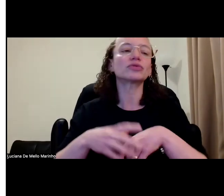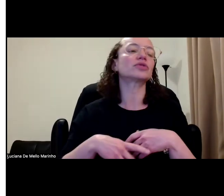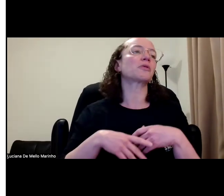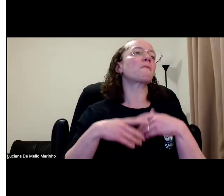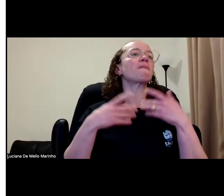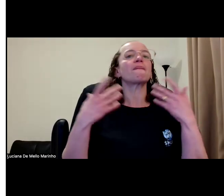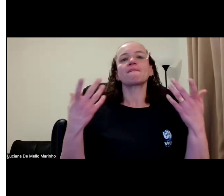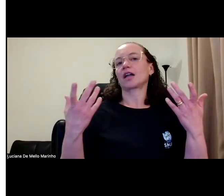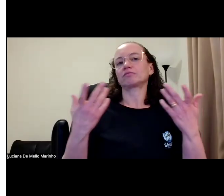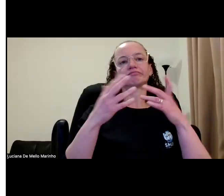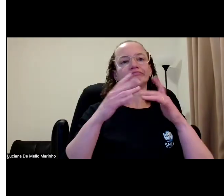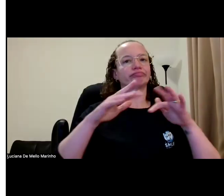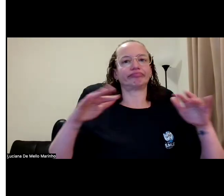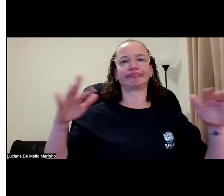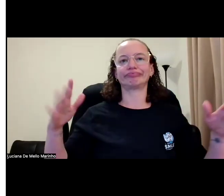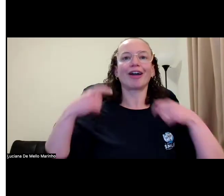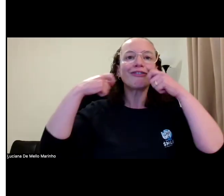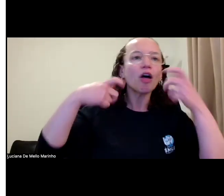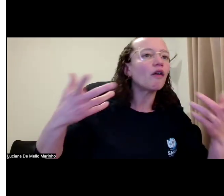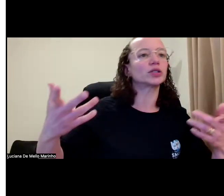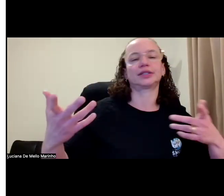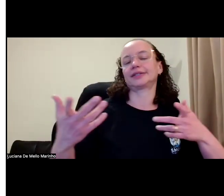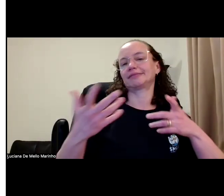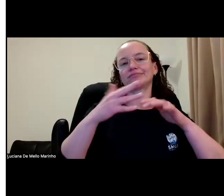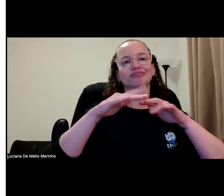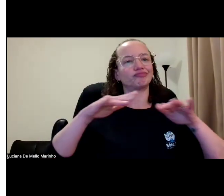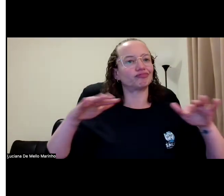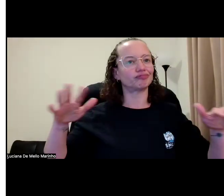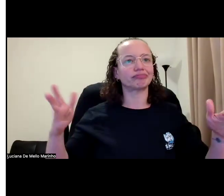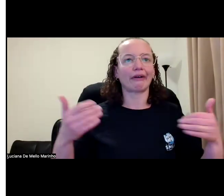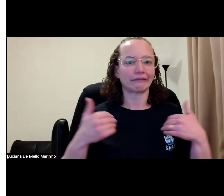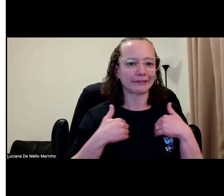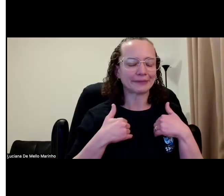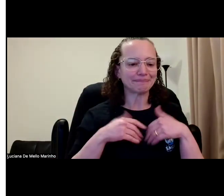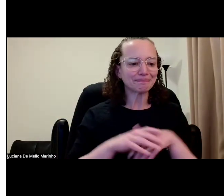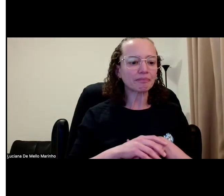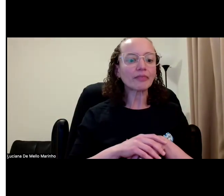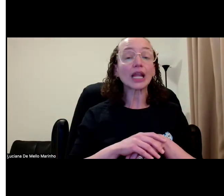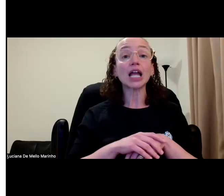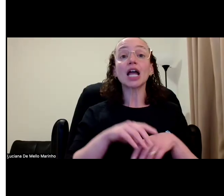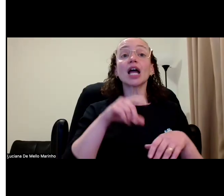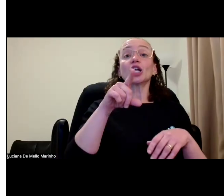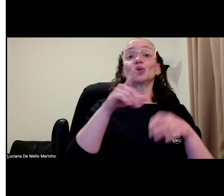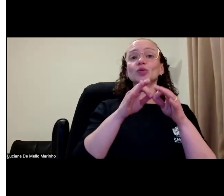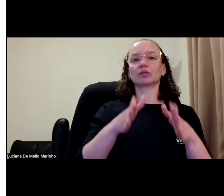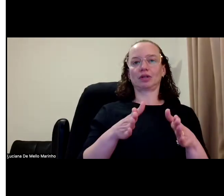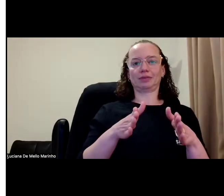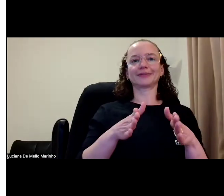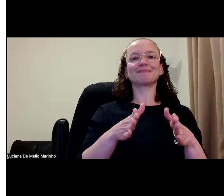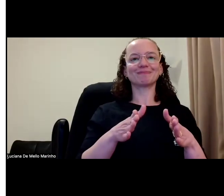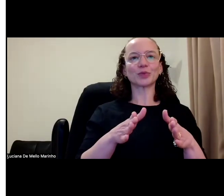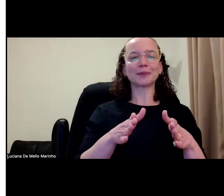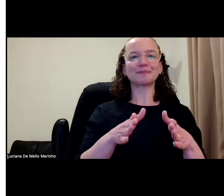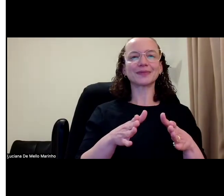to take care of your mouth after surgery, various things, how to floss. All of that's going to come up.